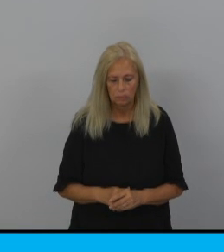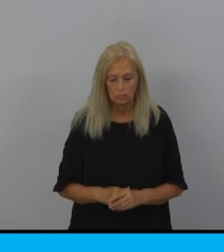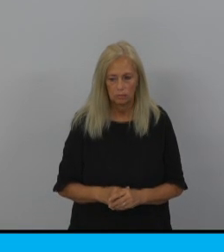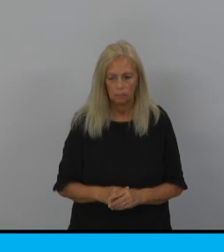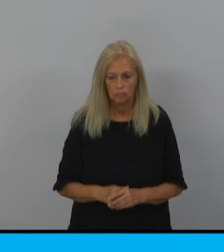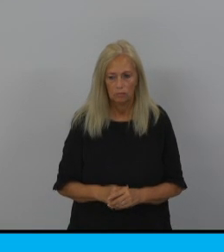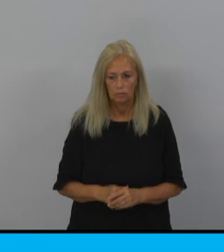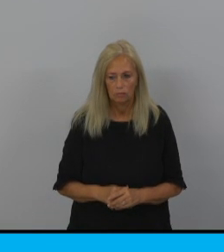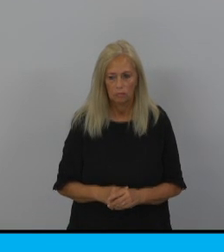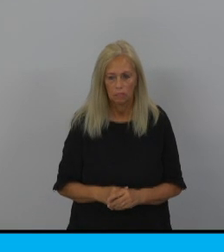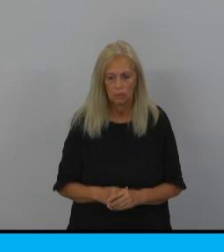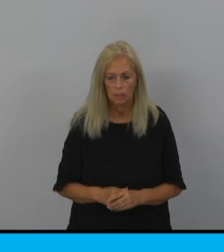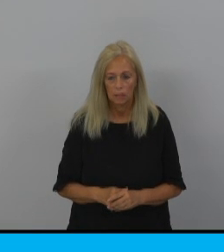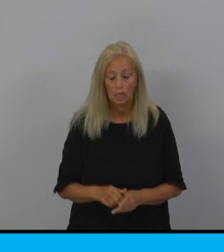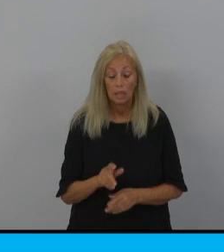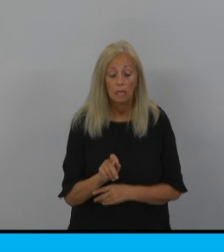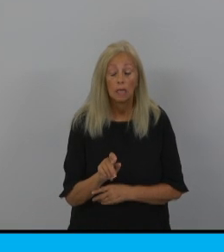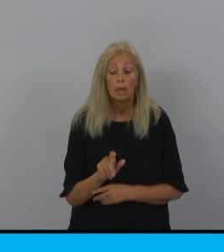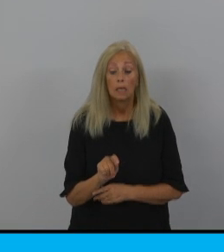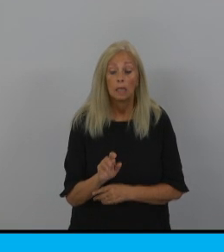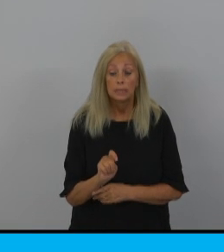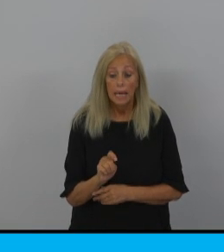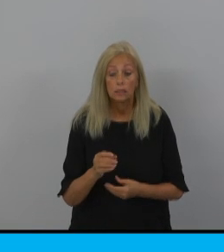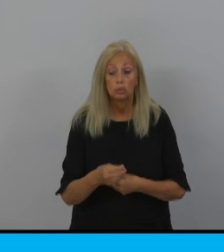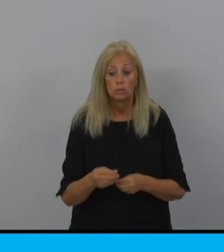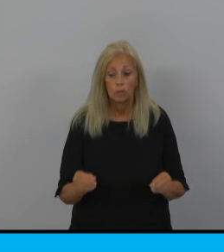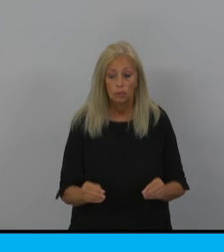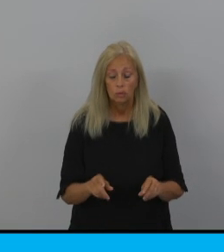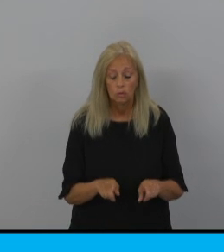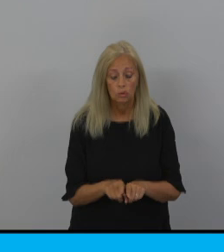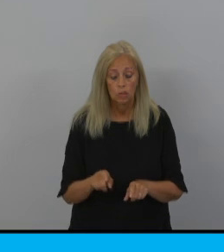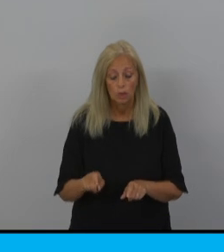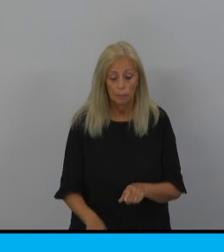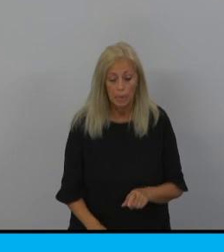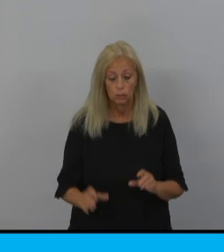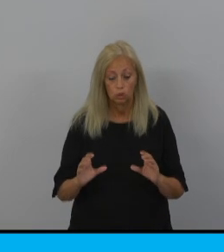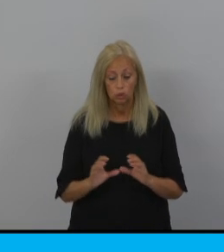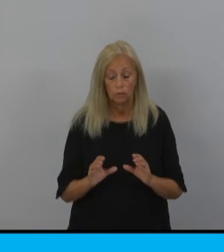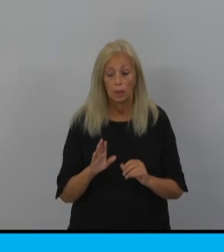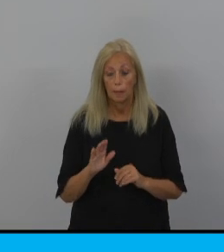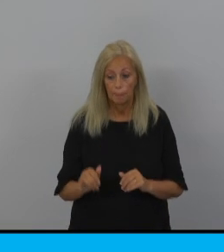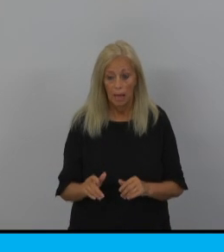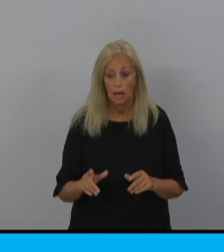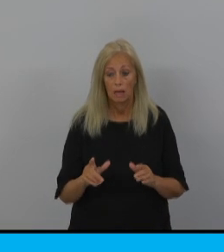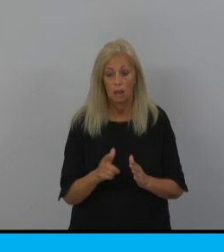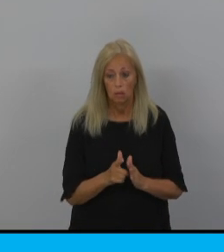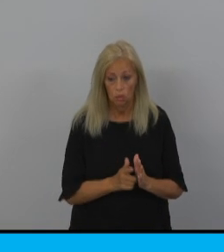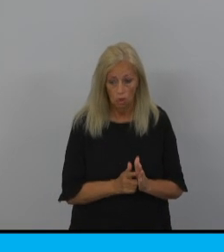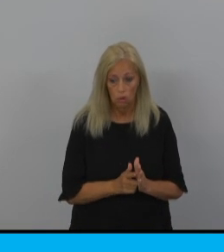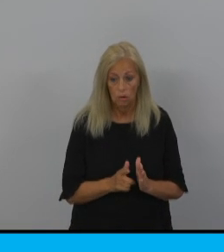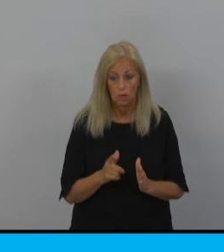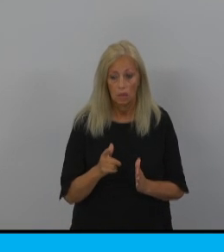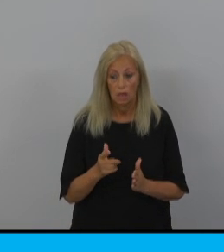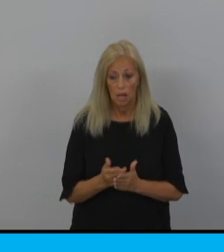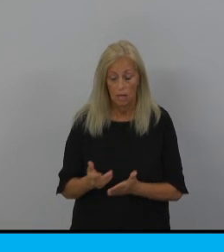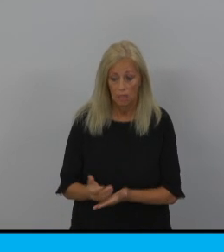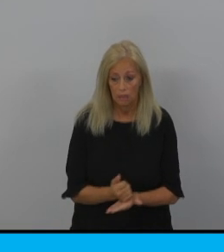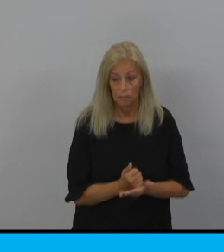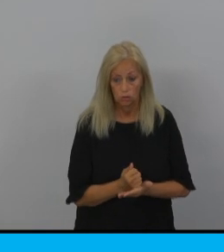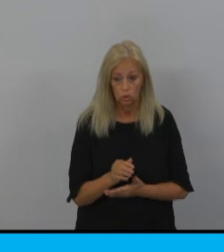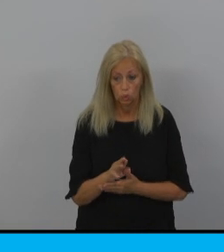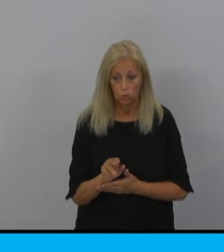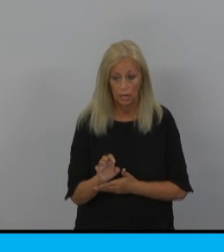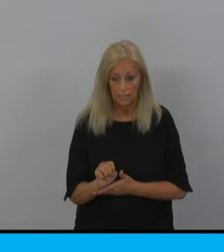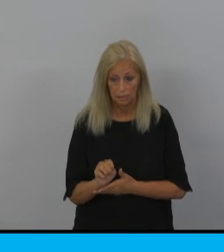So the tax office also has to certify, by law, has to certify a collection rate for us.